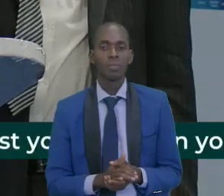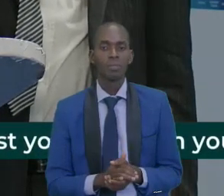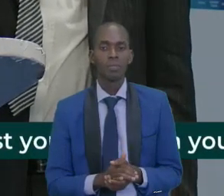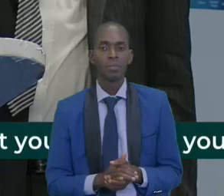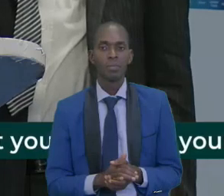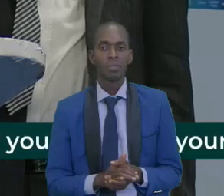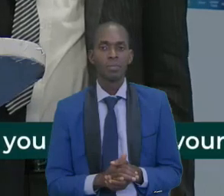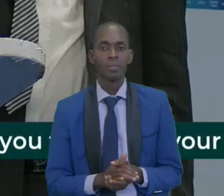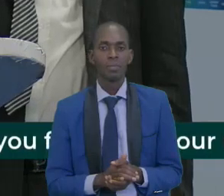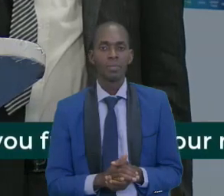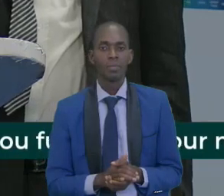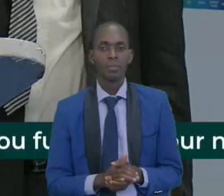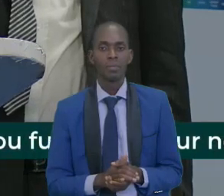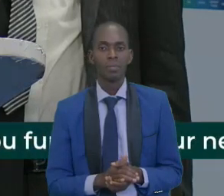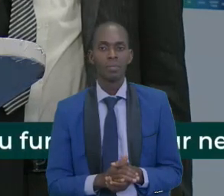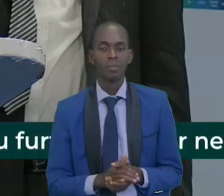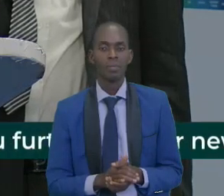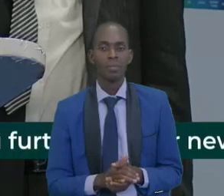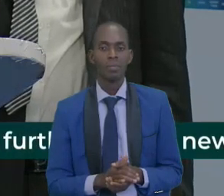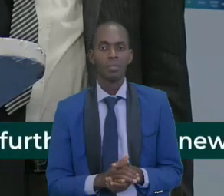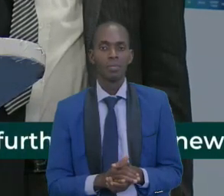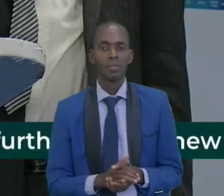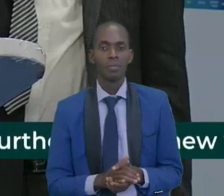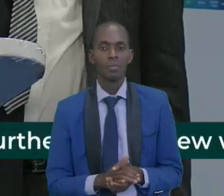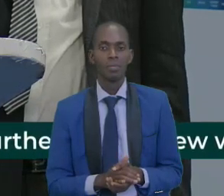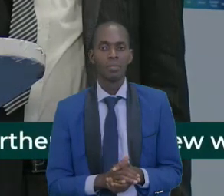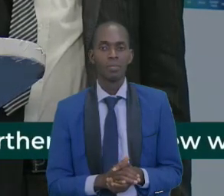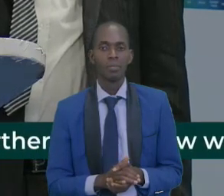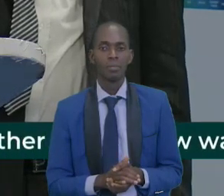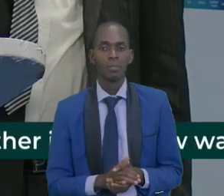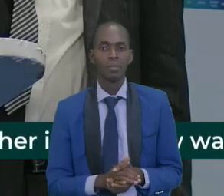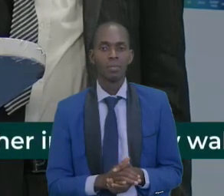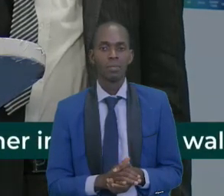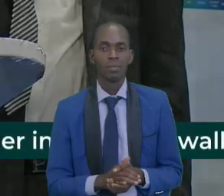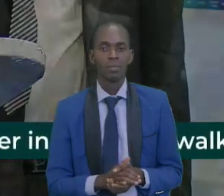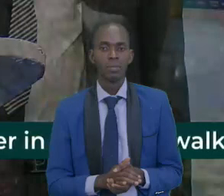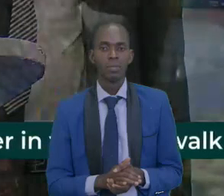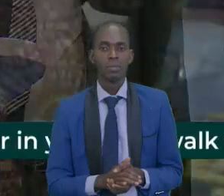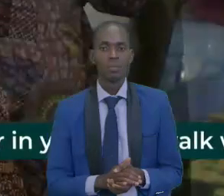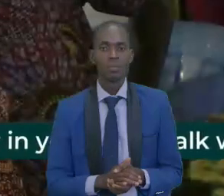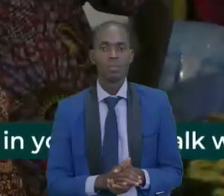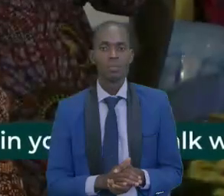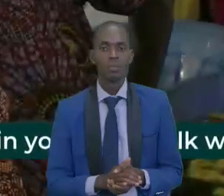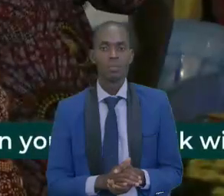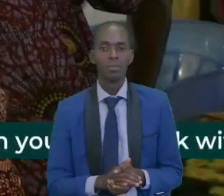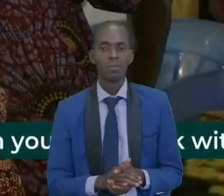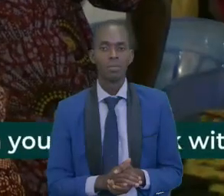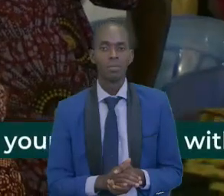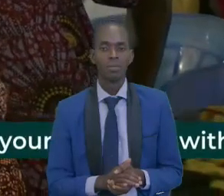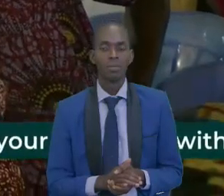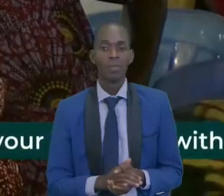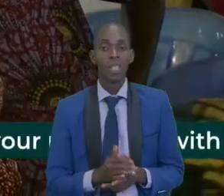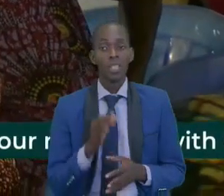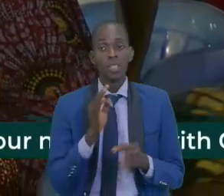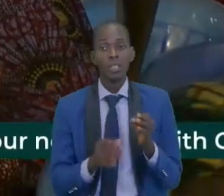Si vous nous suivez sur la radio, la télévision, If you are following us